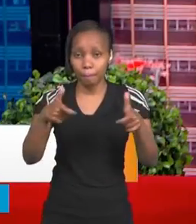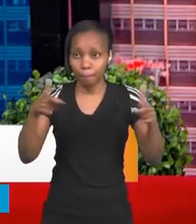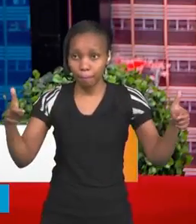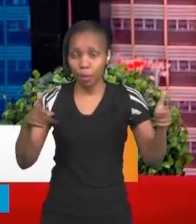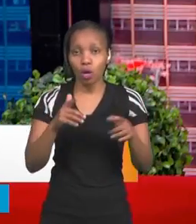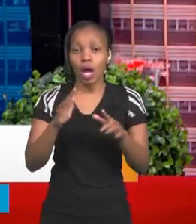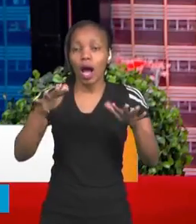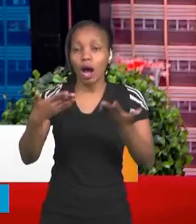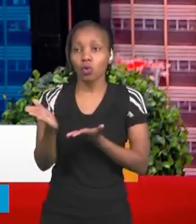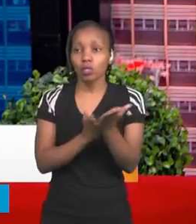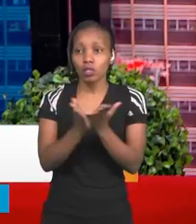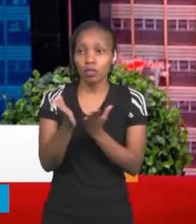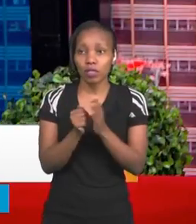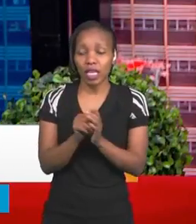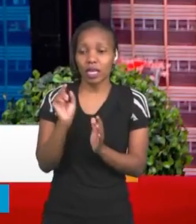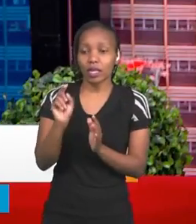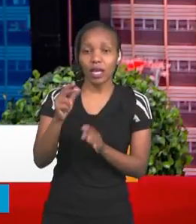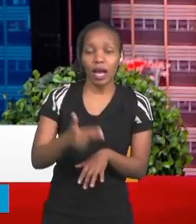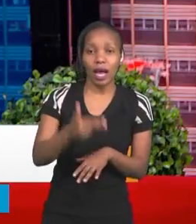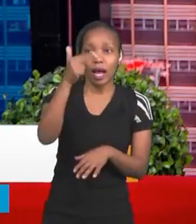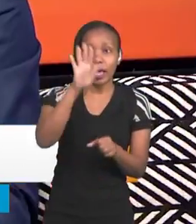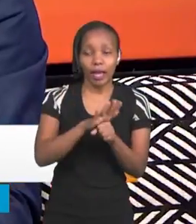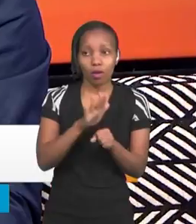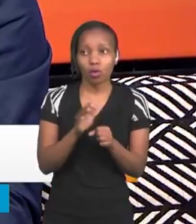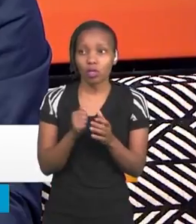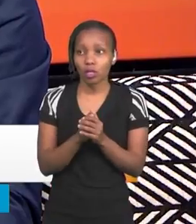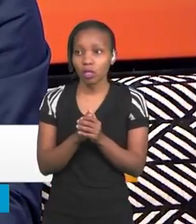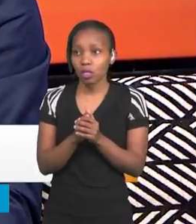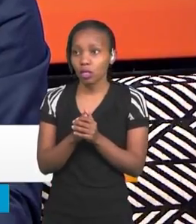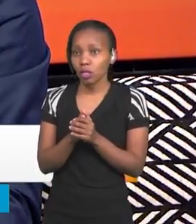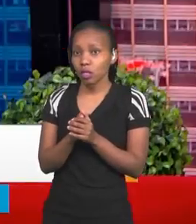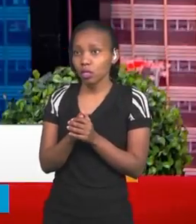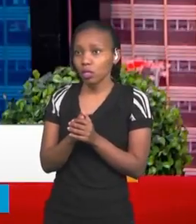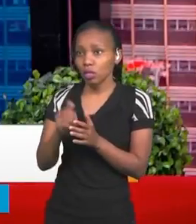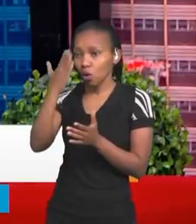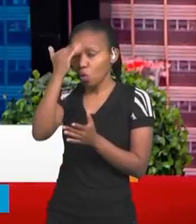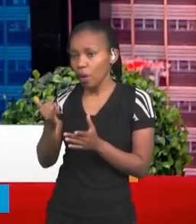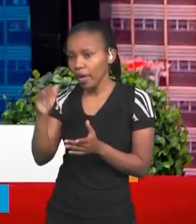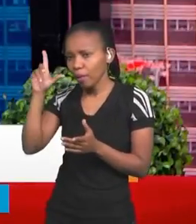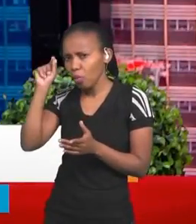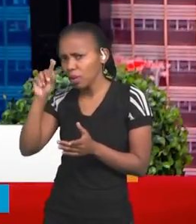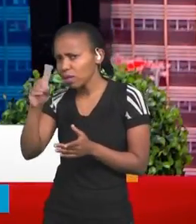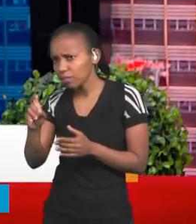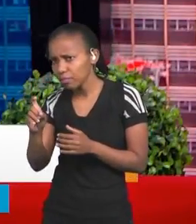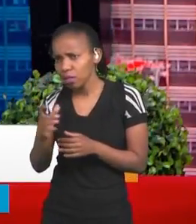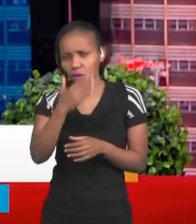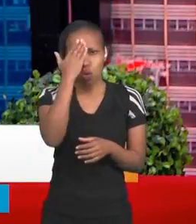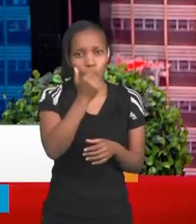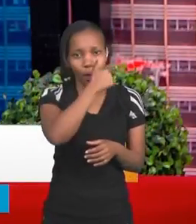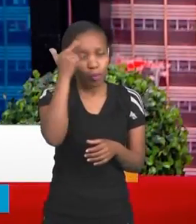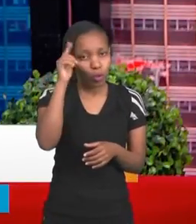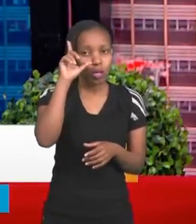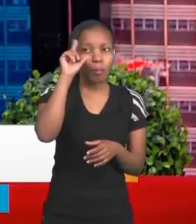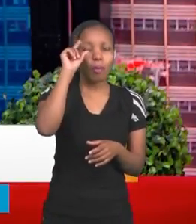the services are being taken. The demand is high. Wow. Well, why cost? We went to the cost because the cost is one of the